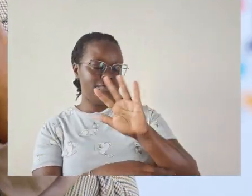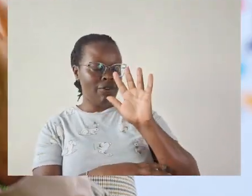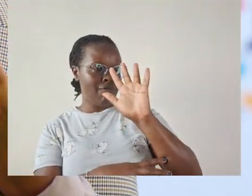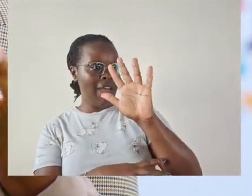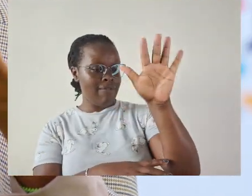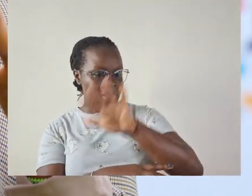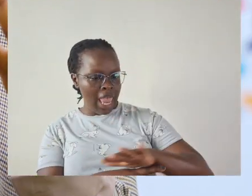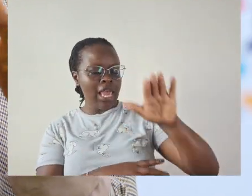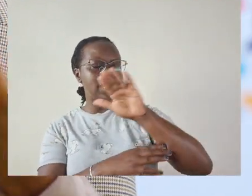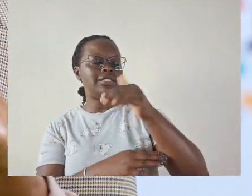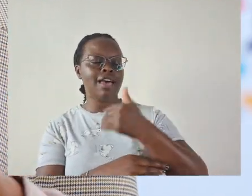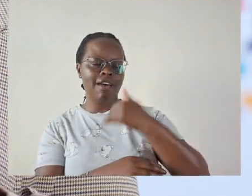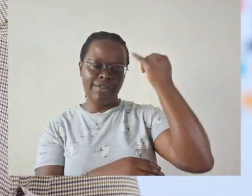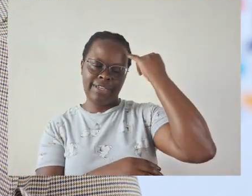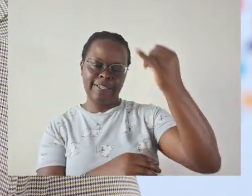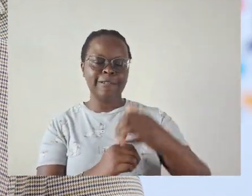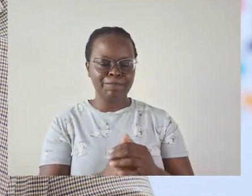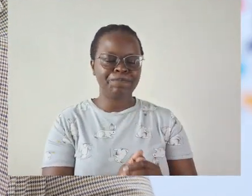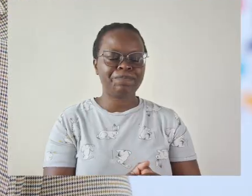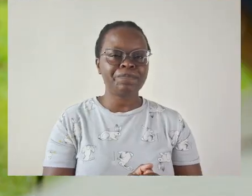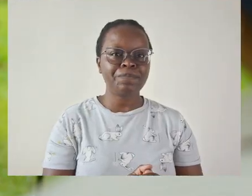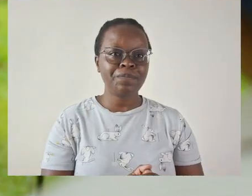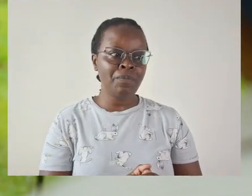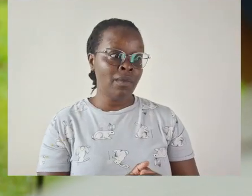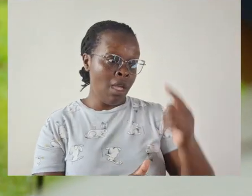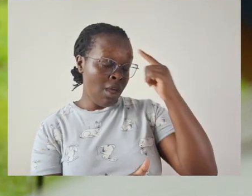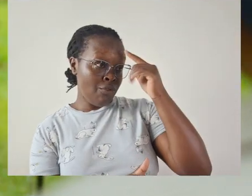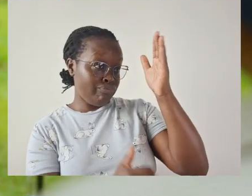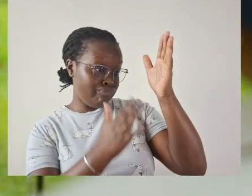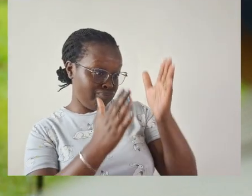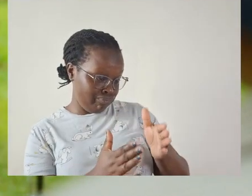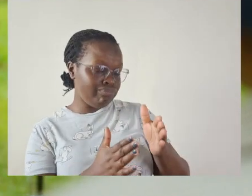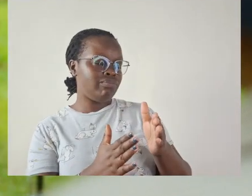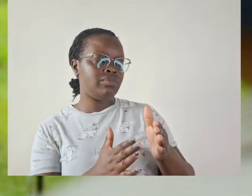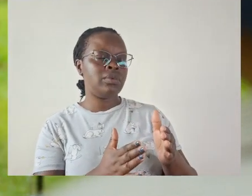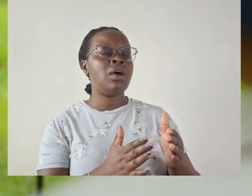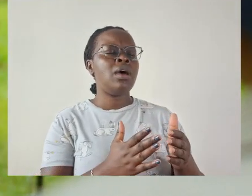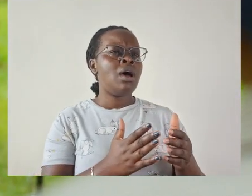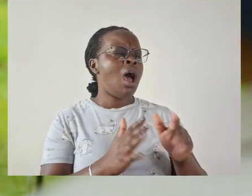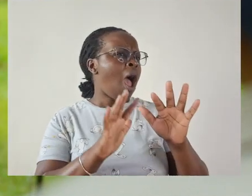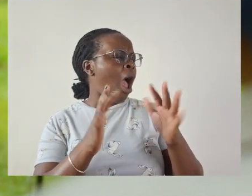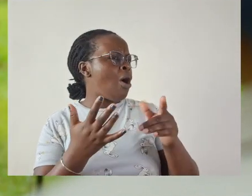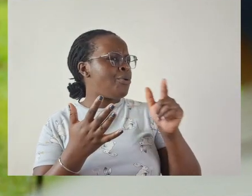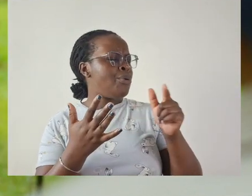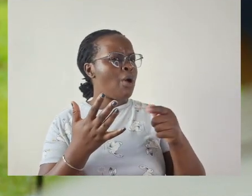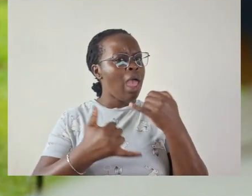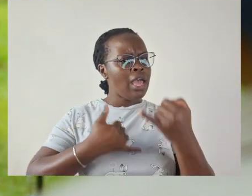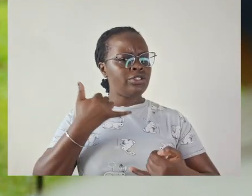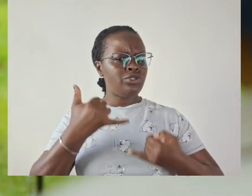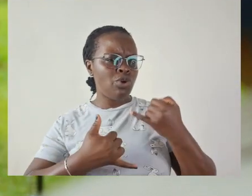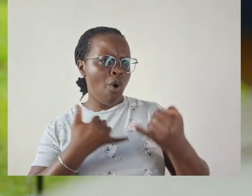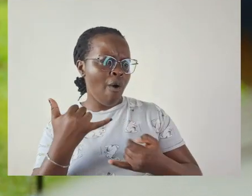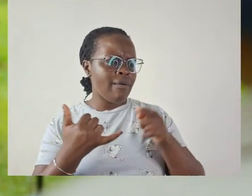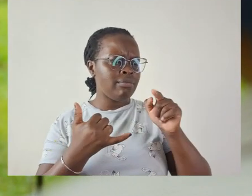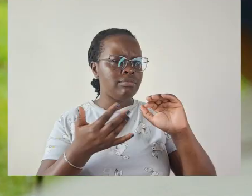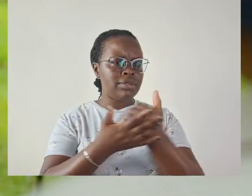need to be influenced in the policy. Yes. And so for you as Mtoto News and as Jeniffer, how are you ensuring that some of the things that are coming out of this